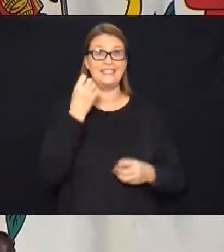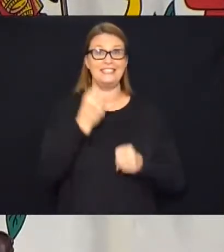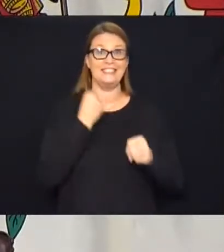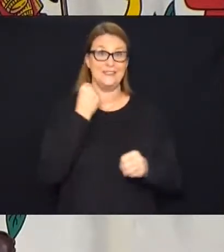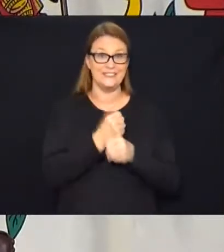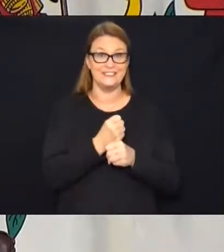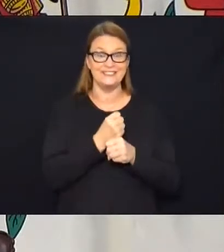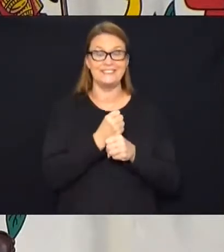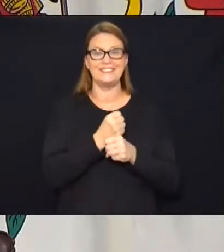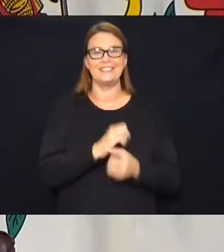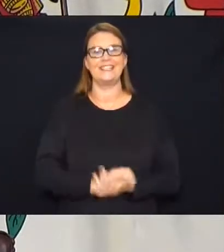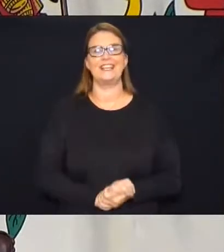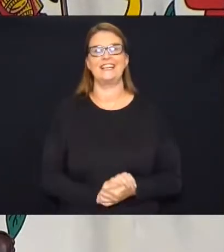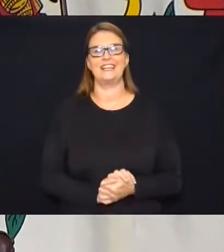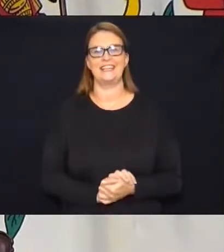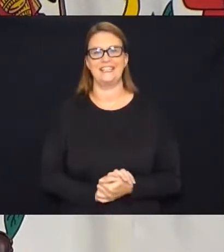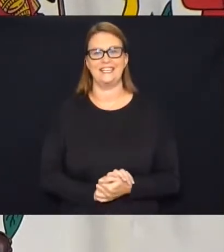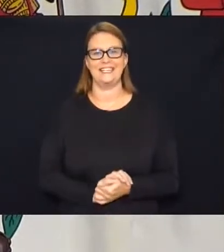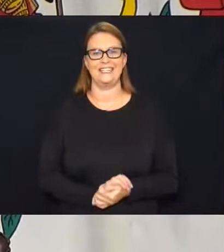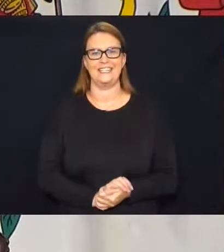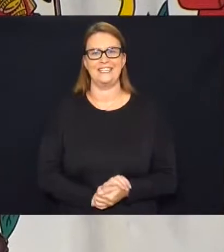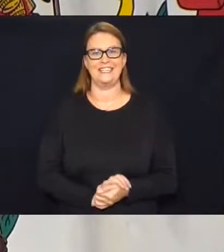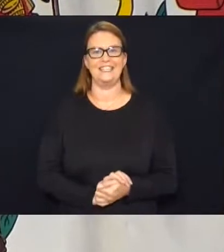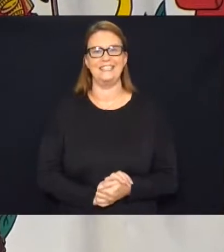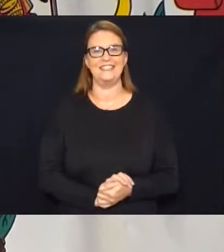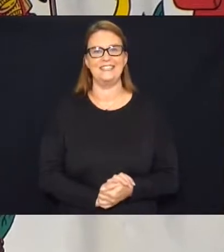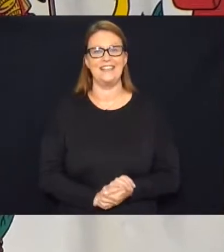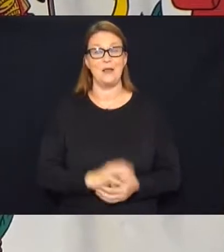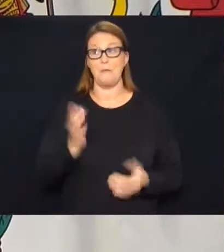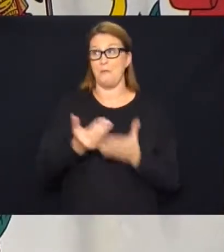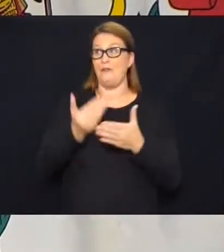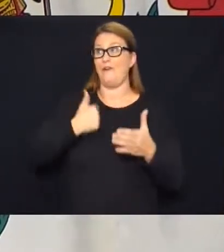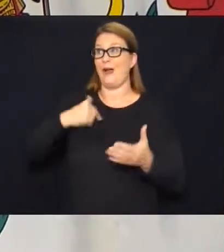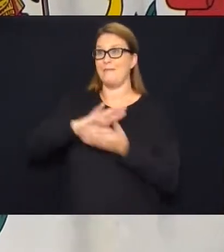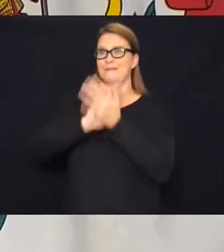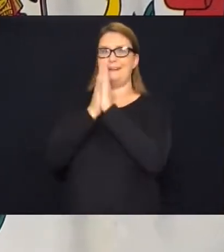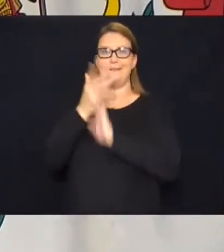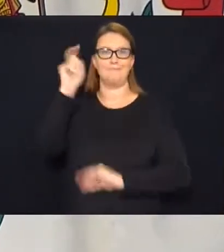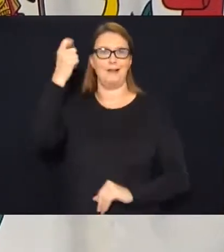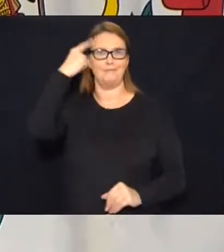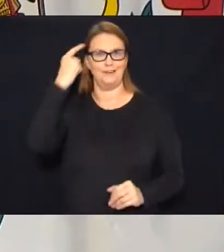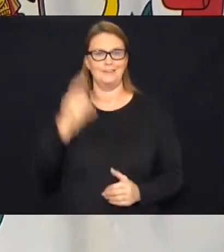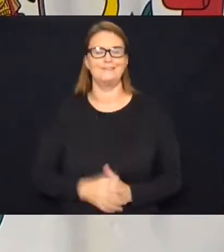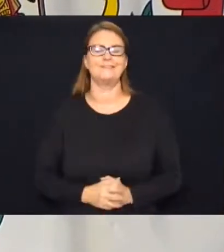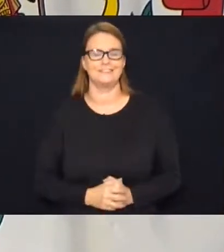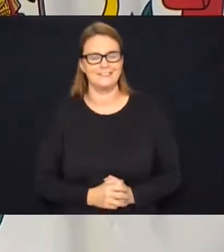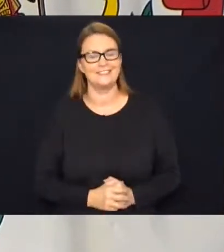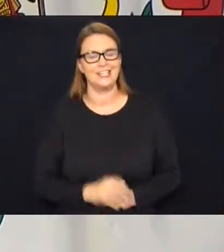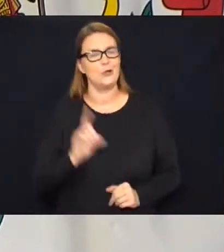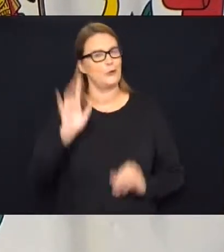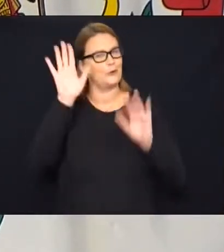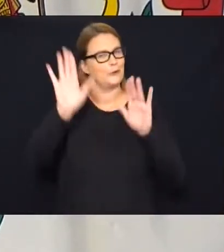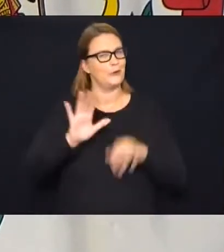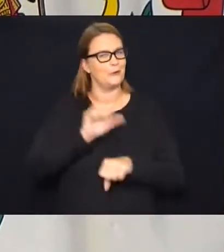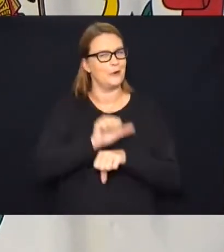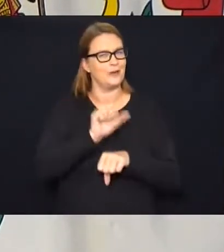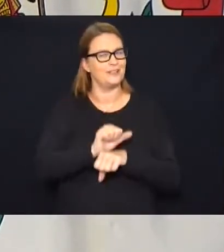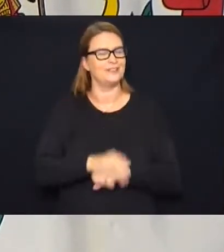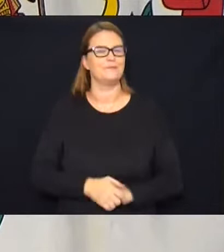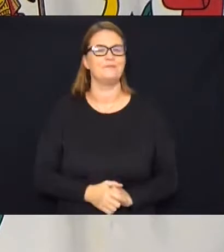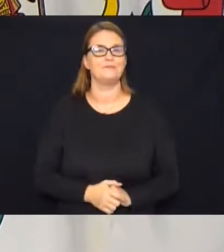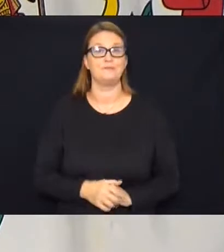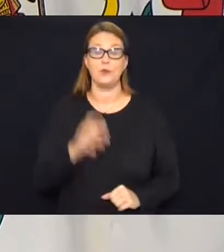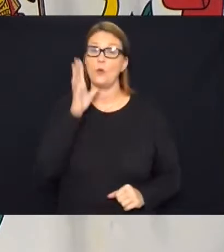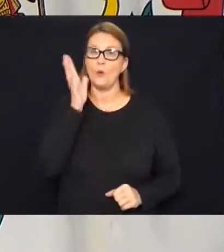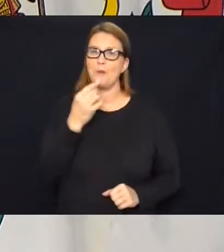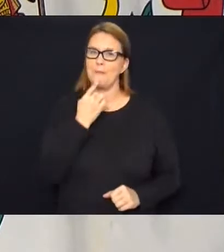could have ever even thought any thought whatsoever about running for governor. You know, you've done great work. We'll miss